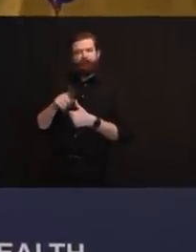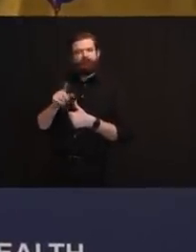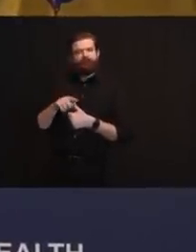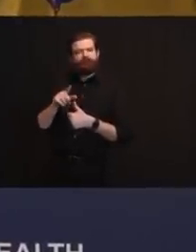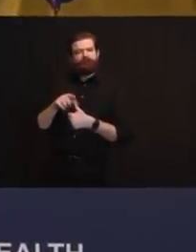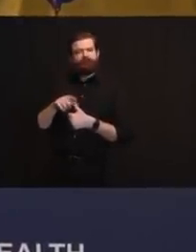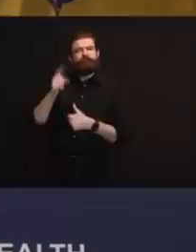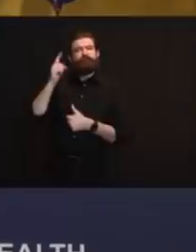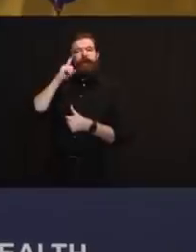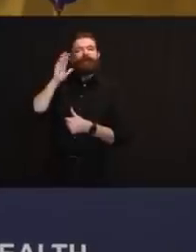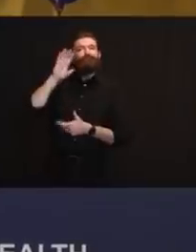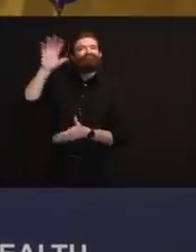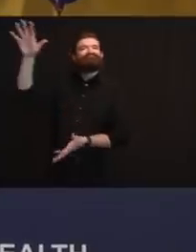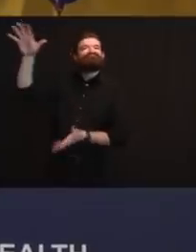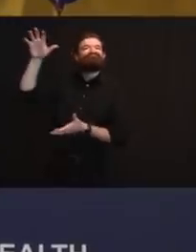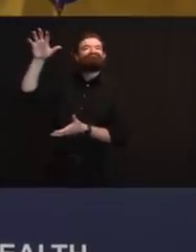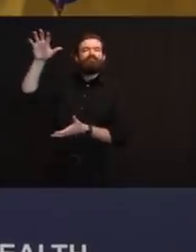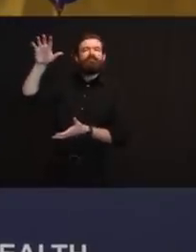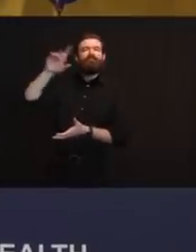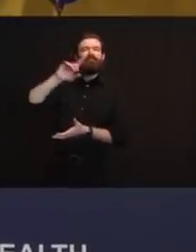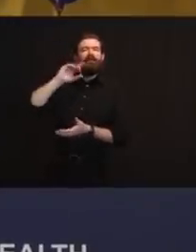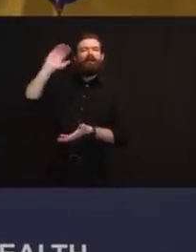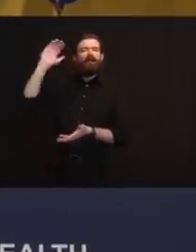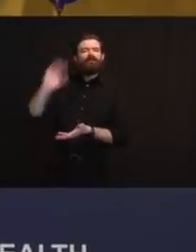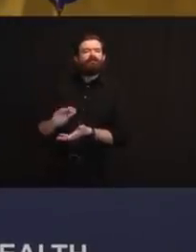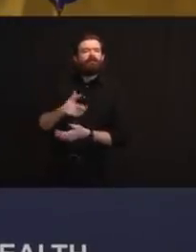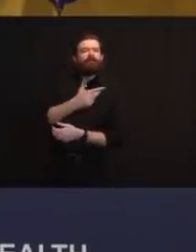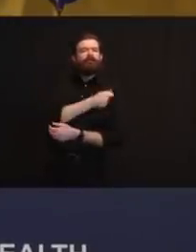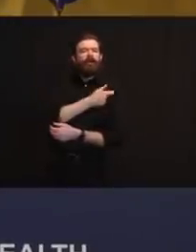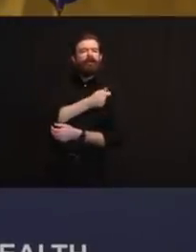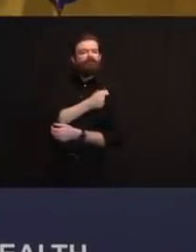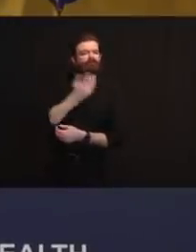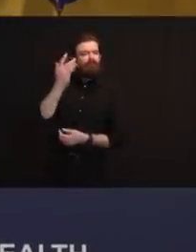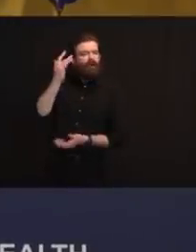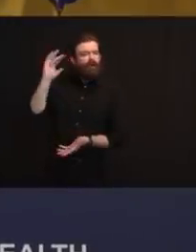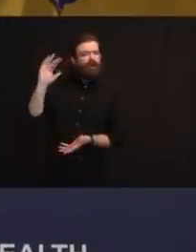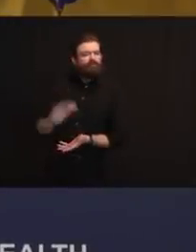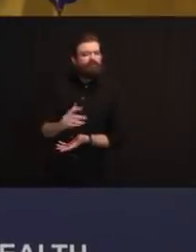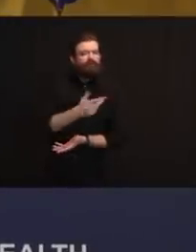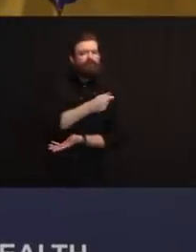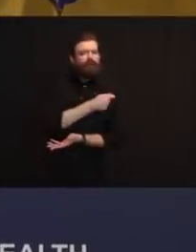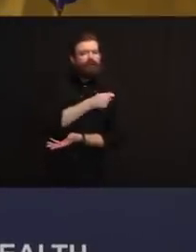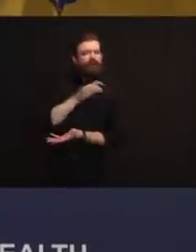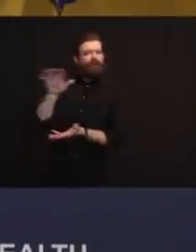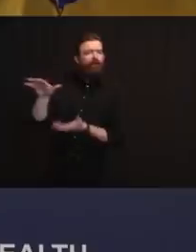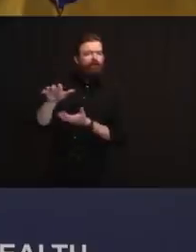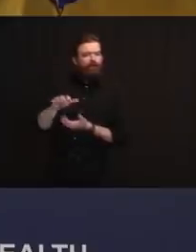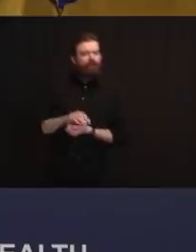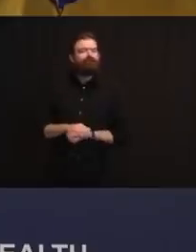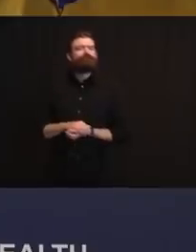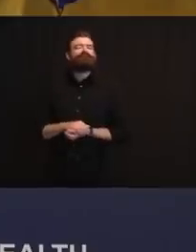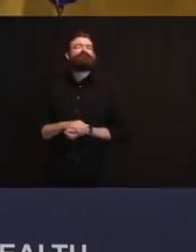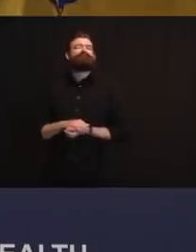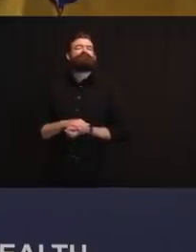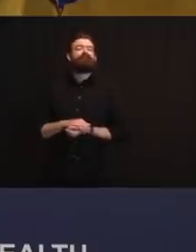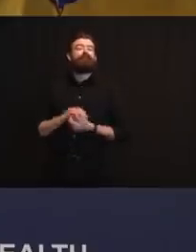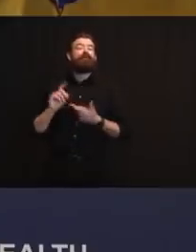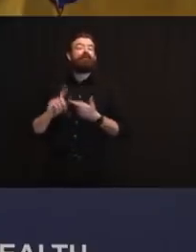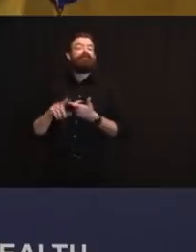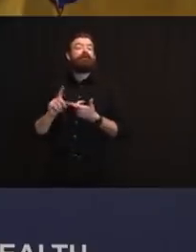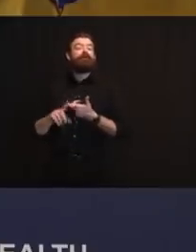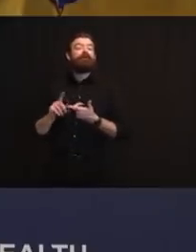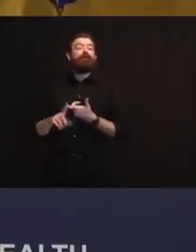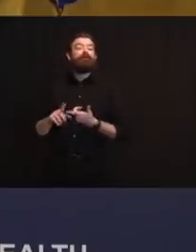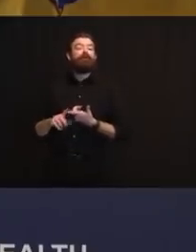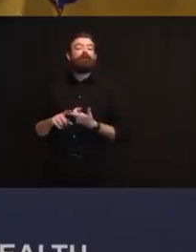And I know you and I have spoken about that. Secondly, it's nothing personal. It's apparently every American